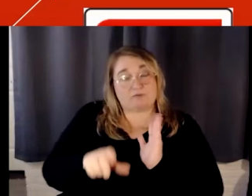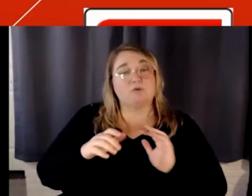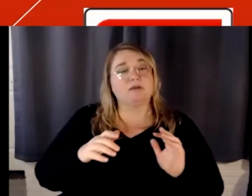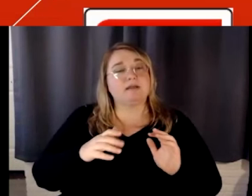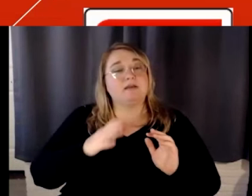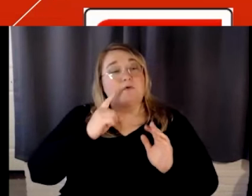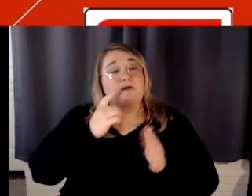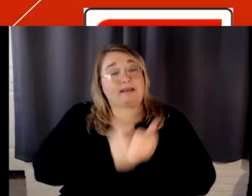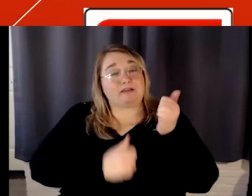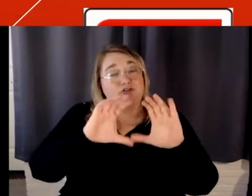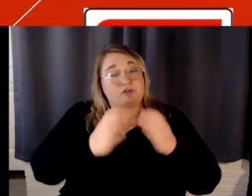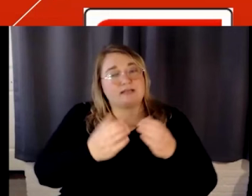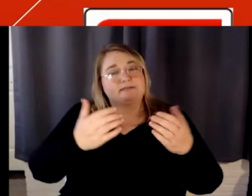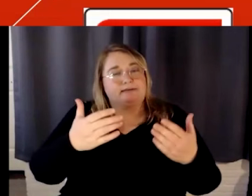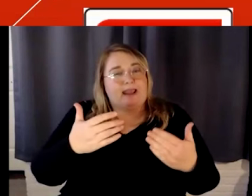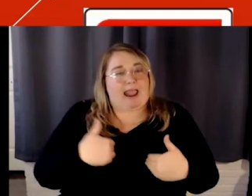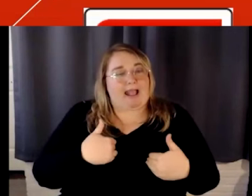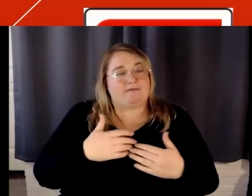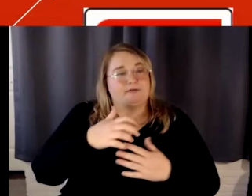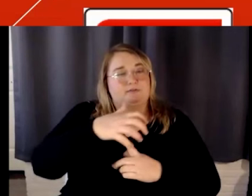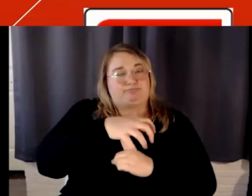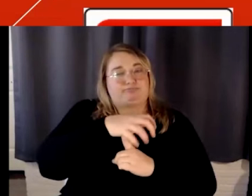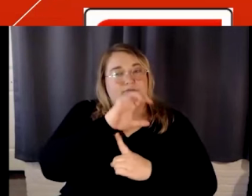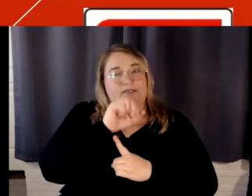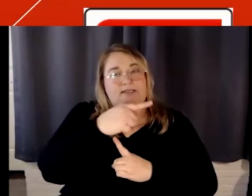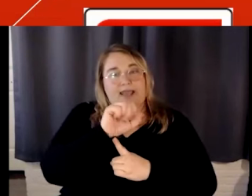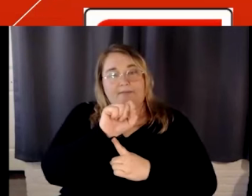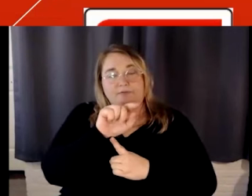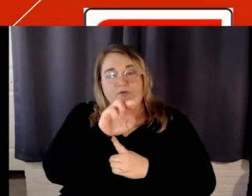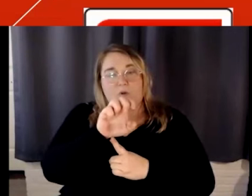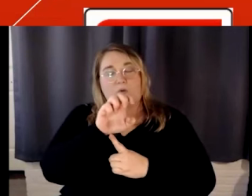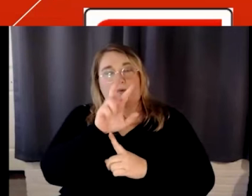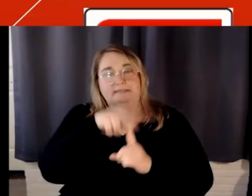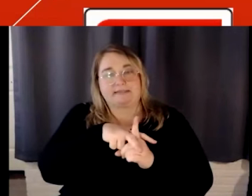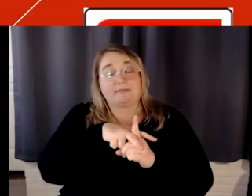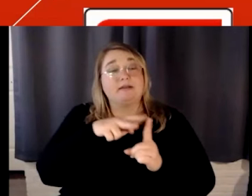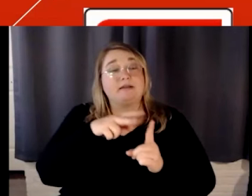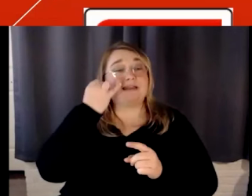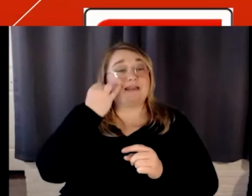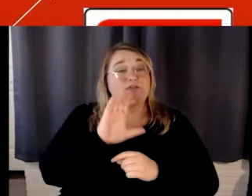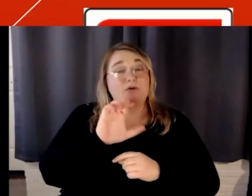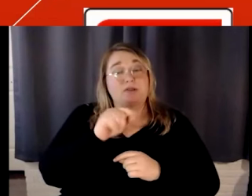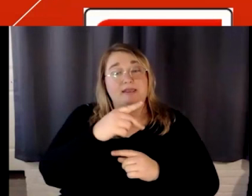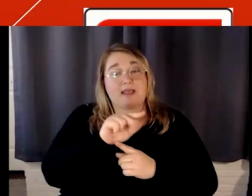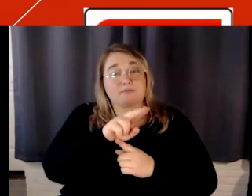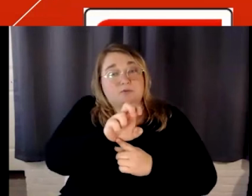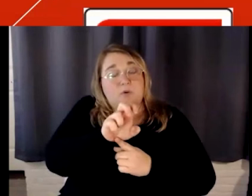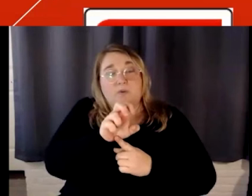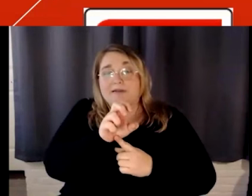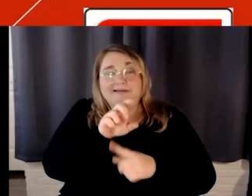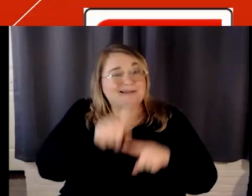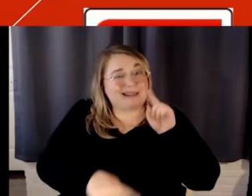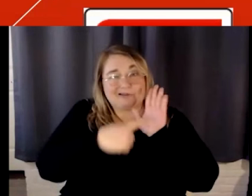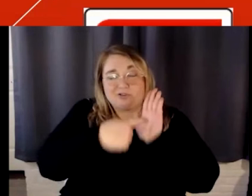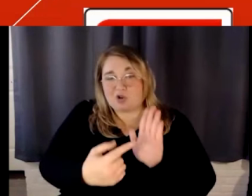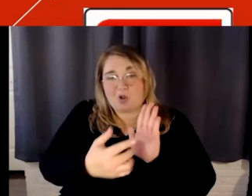every class. If they can't demonstrate proficiency in their capstone, which is basically a demonstration of all the labs they